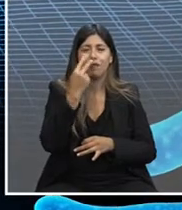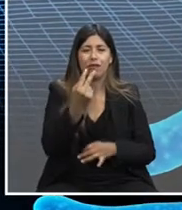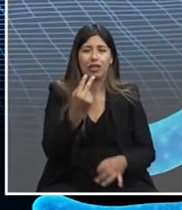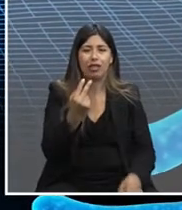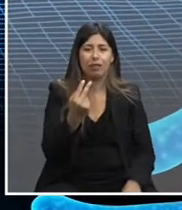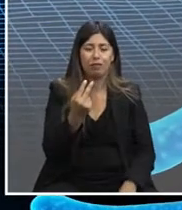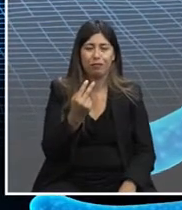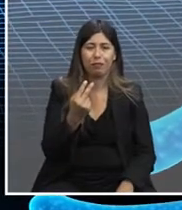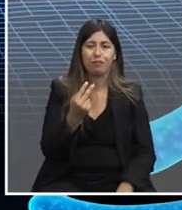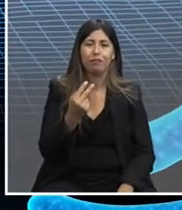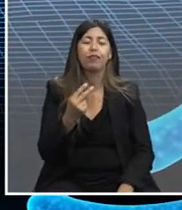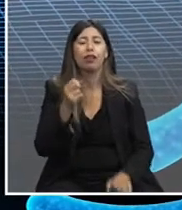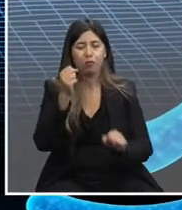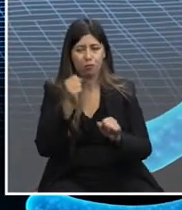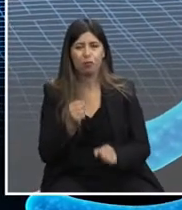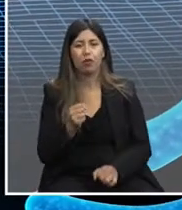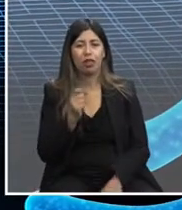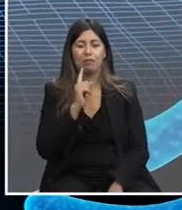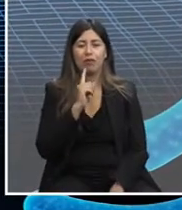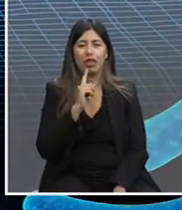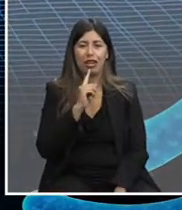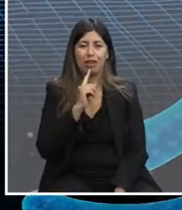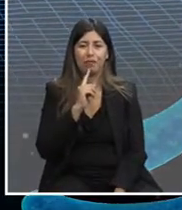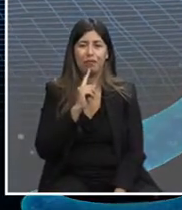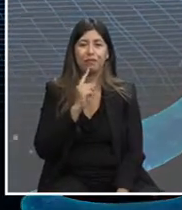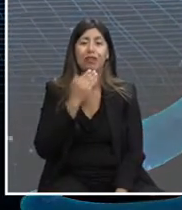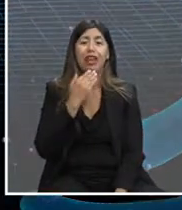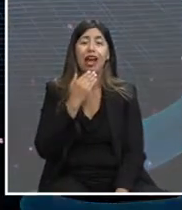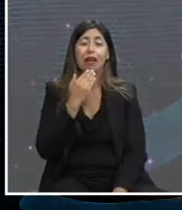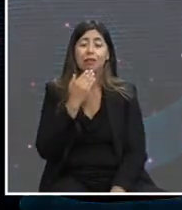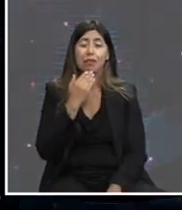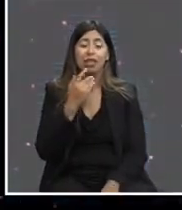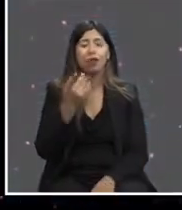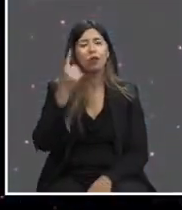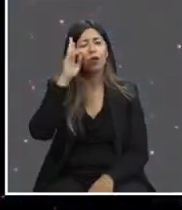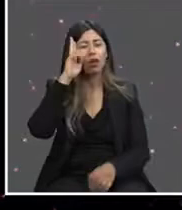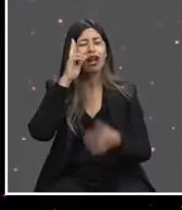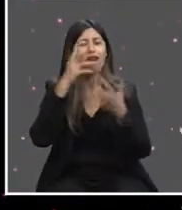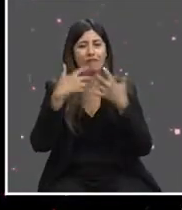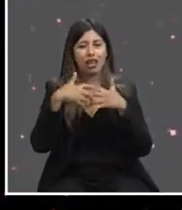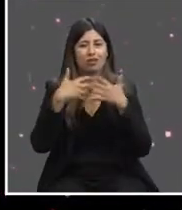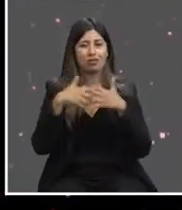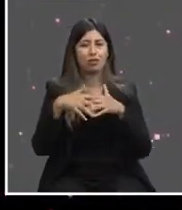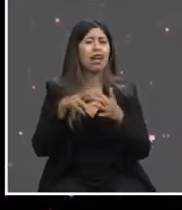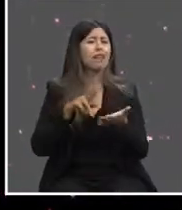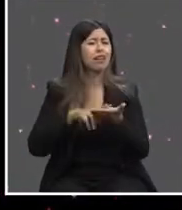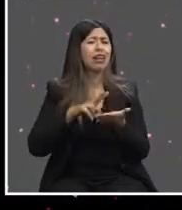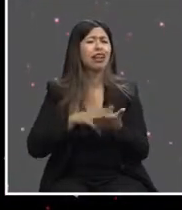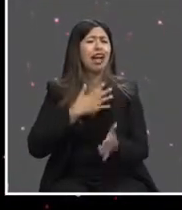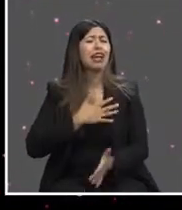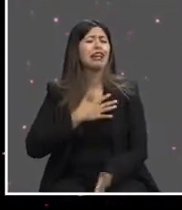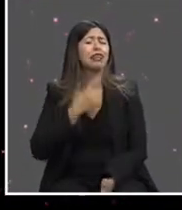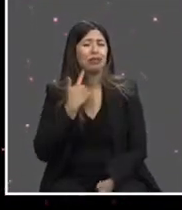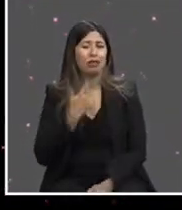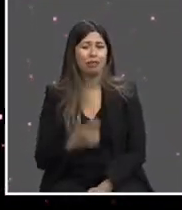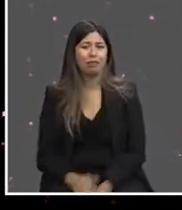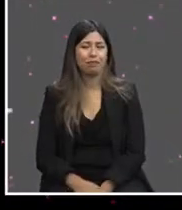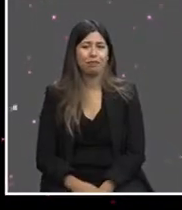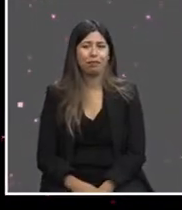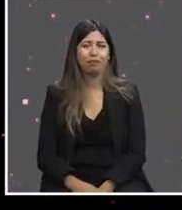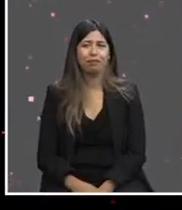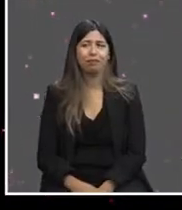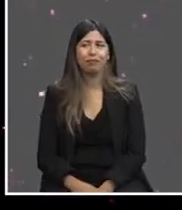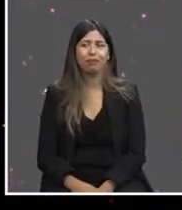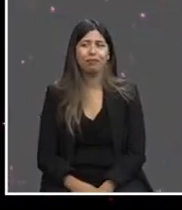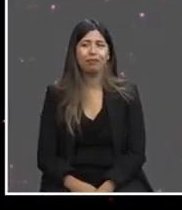take our time and reflect upon what we truly desire, upon which of these visions for humanity will be the